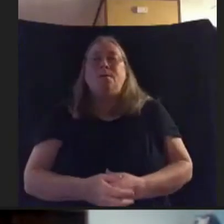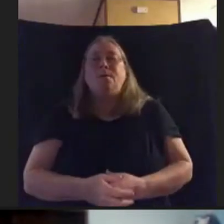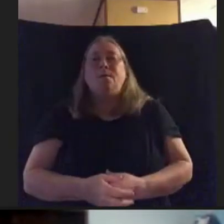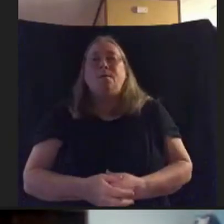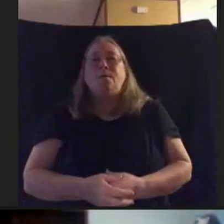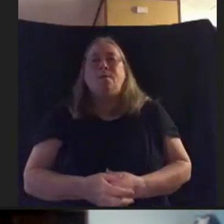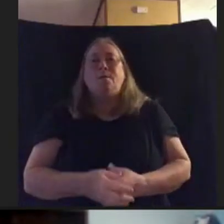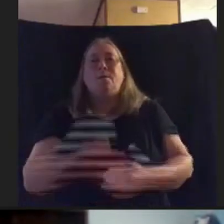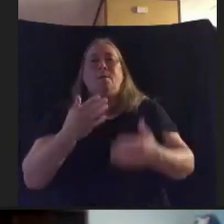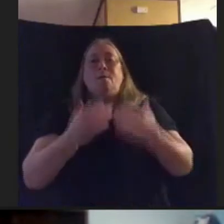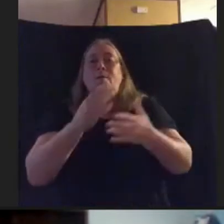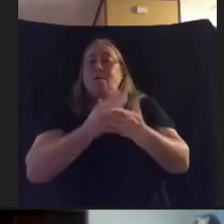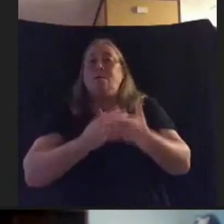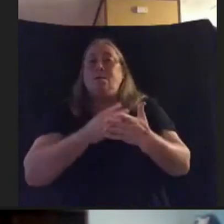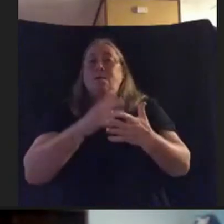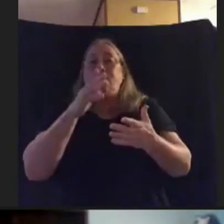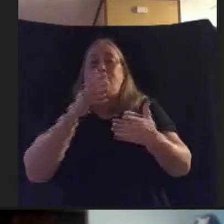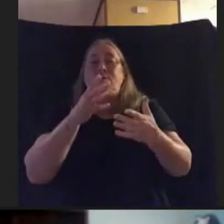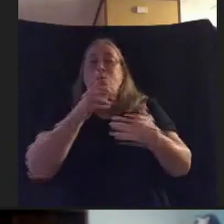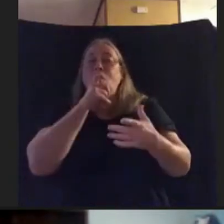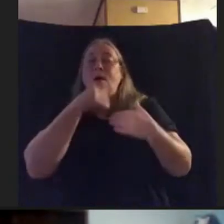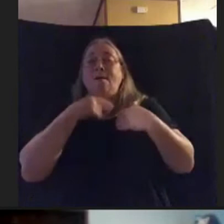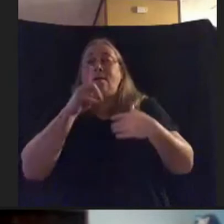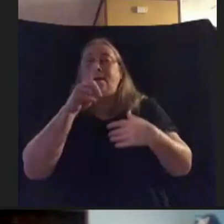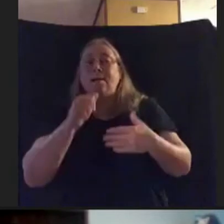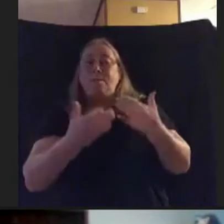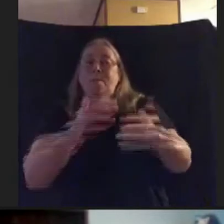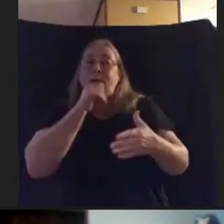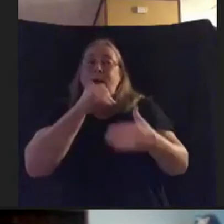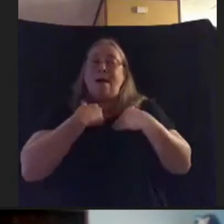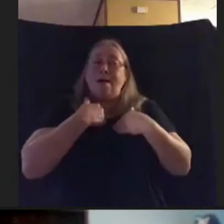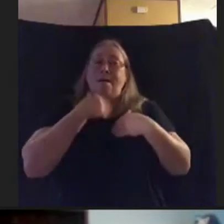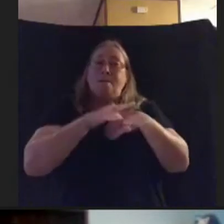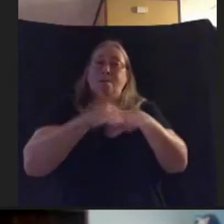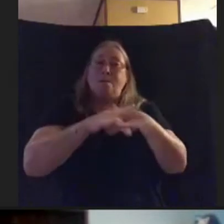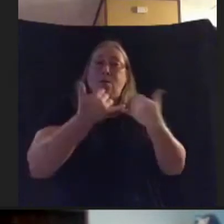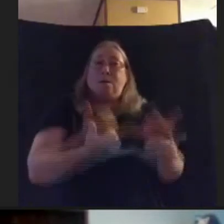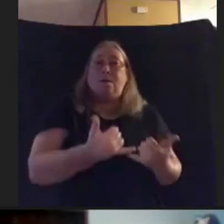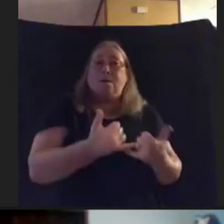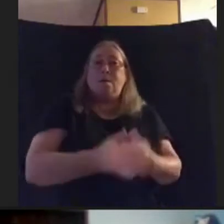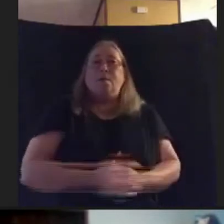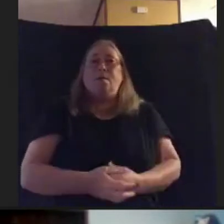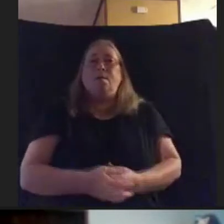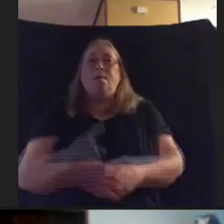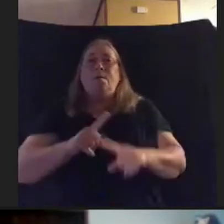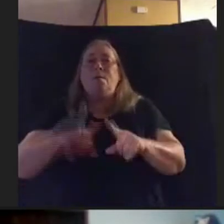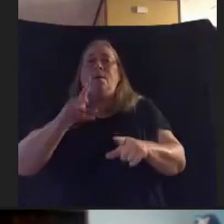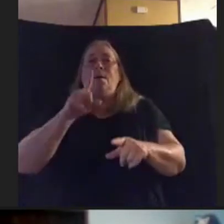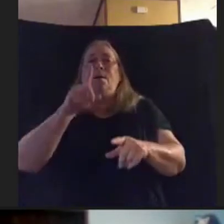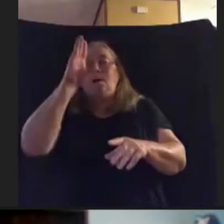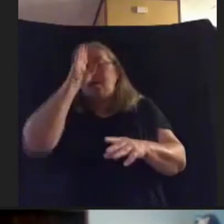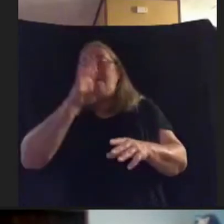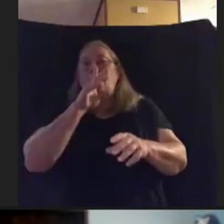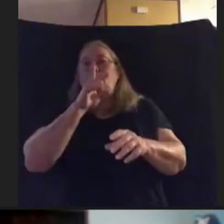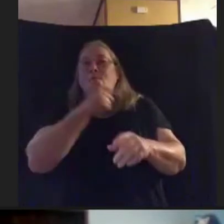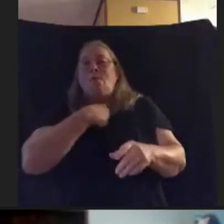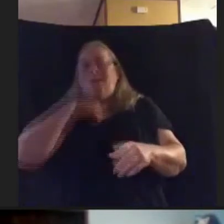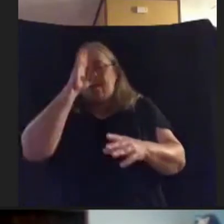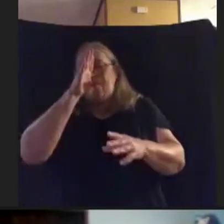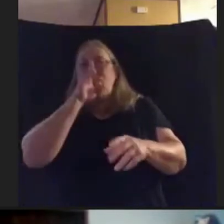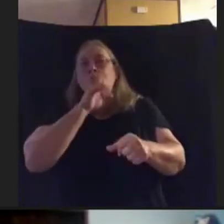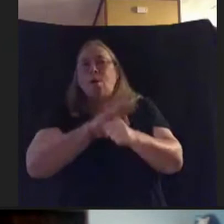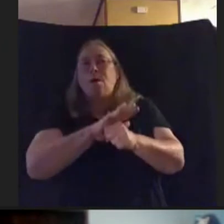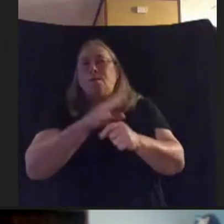more of that is going to be available. So the main thing is, and please know, we've never promised a steady stream of vaccine to anybody, even to